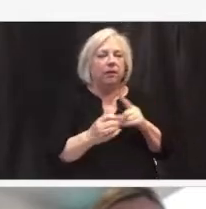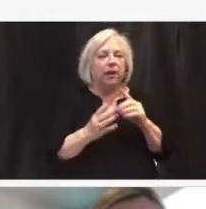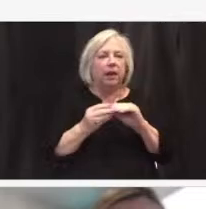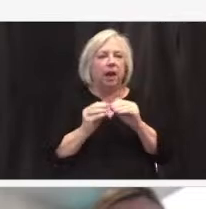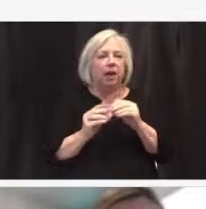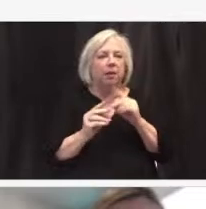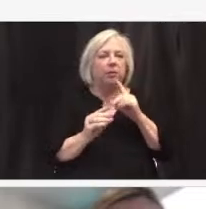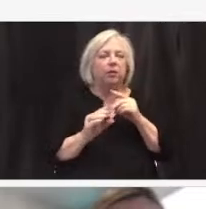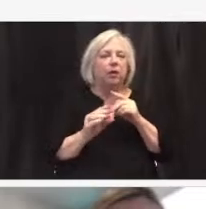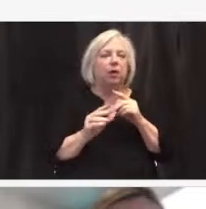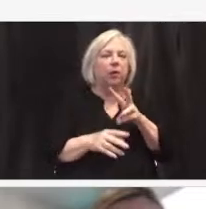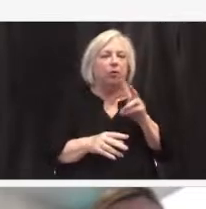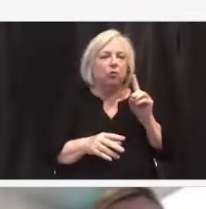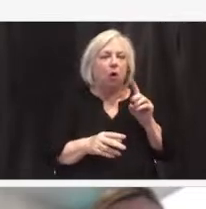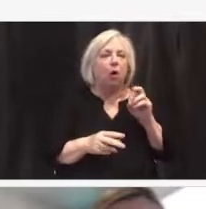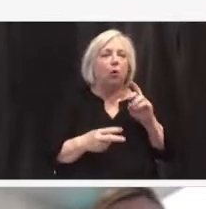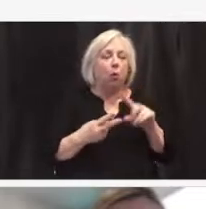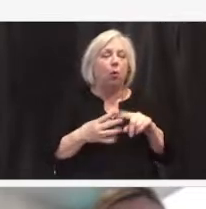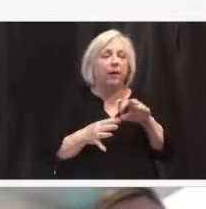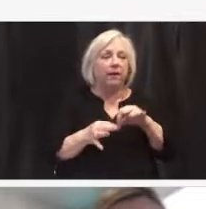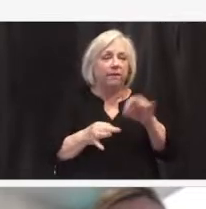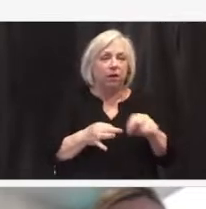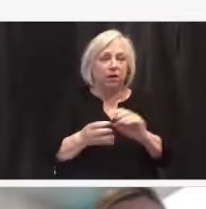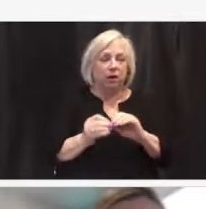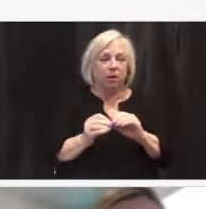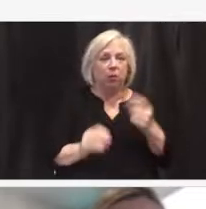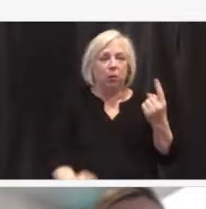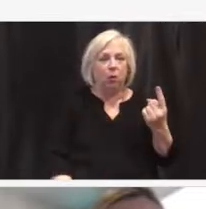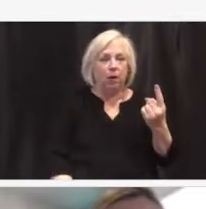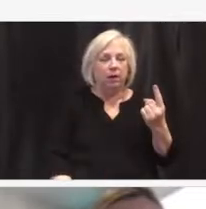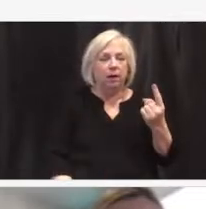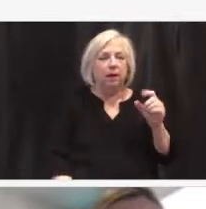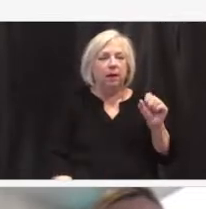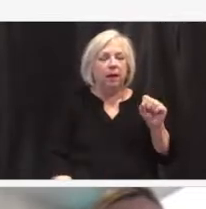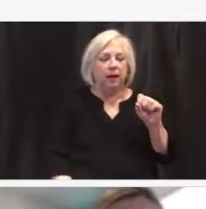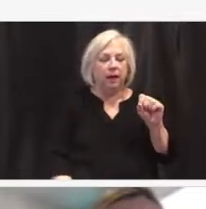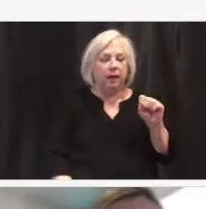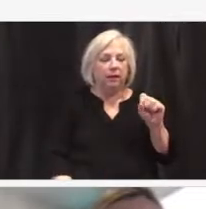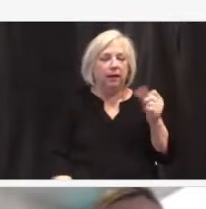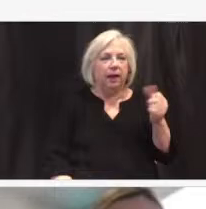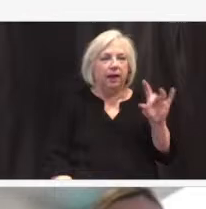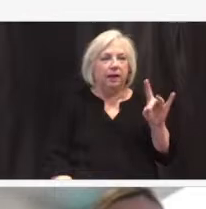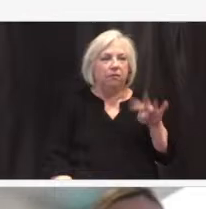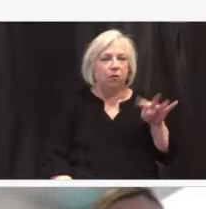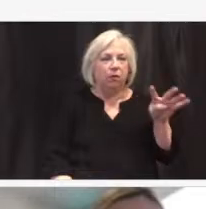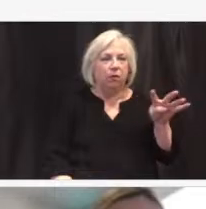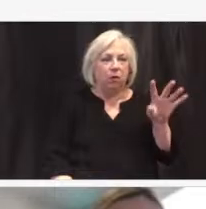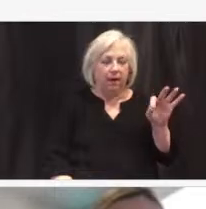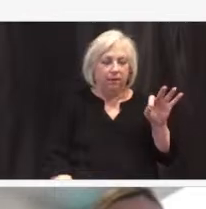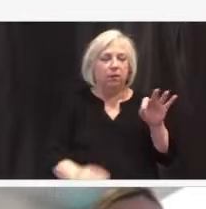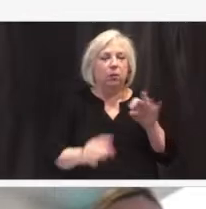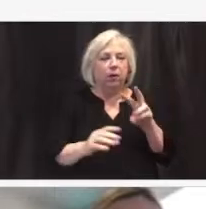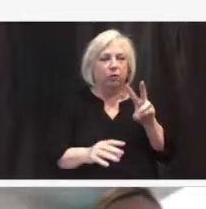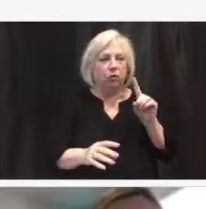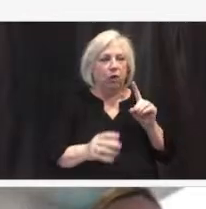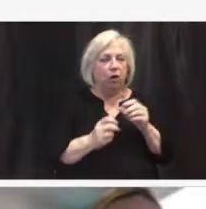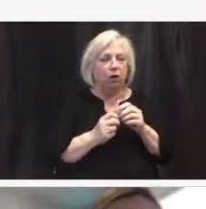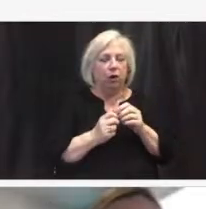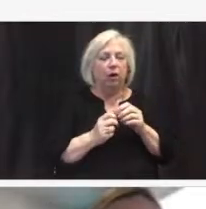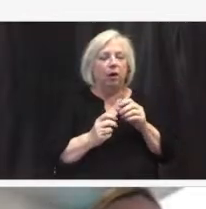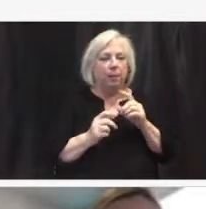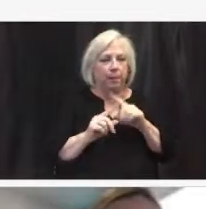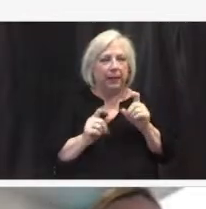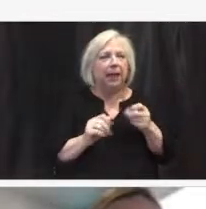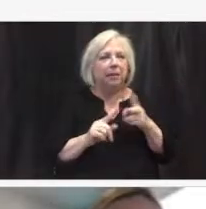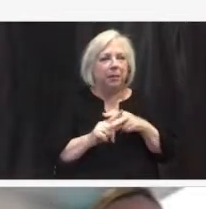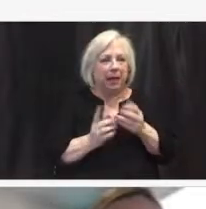withdrawn or deferred. Item number 1, file number S1844F, is being withdrawn without prejudice at the request of